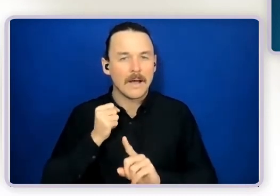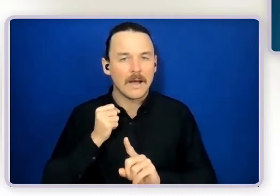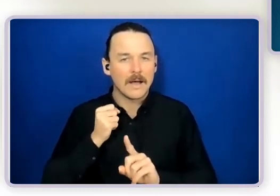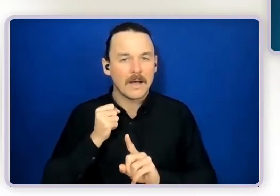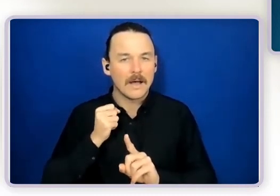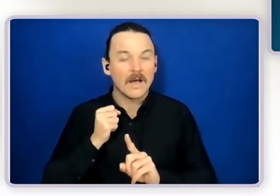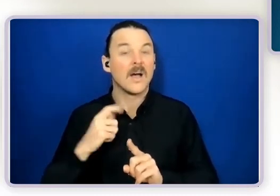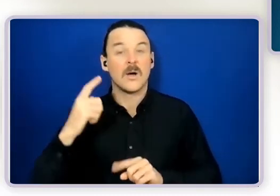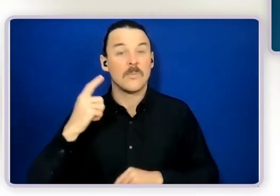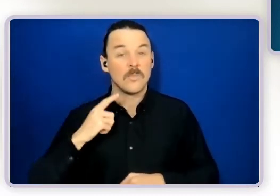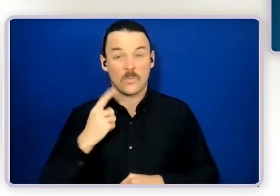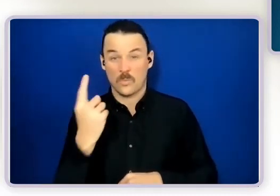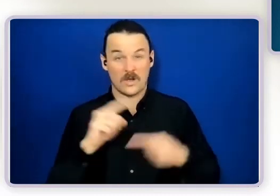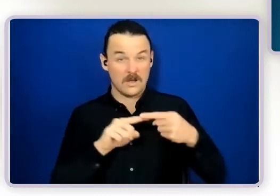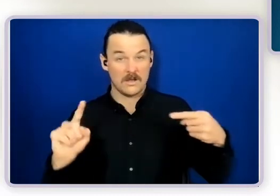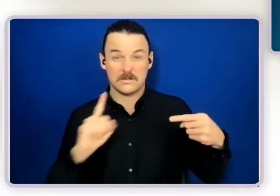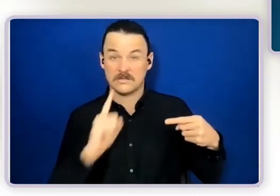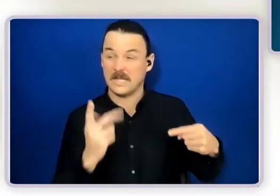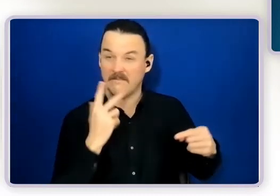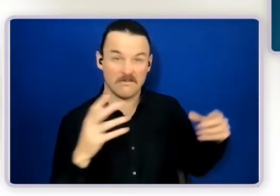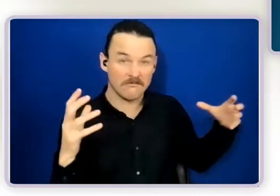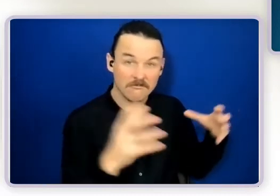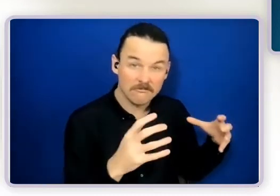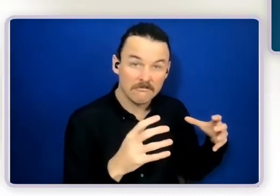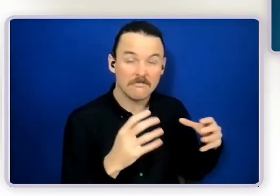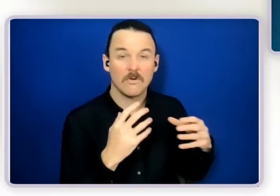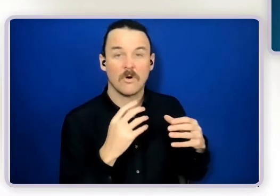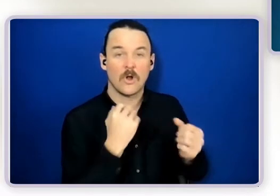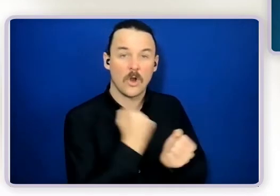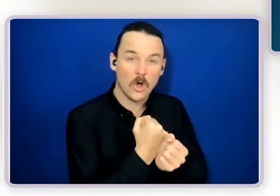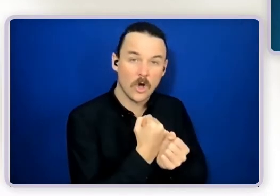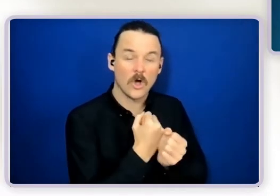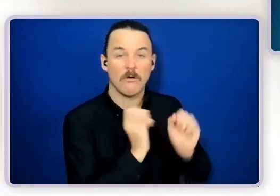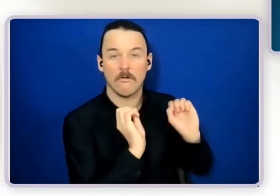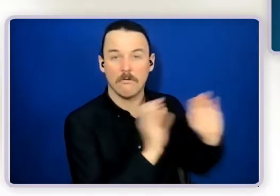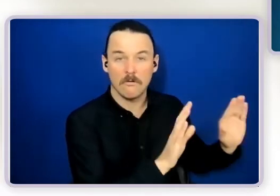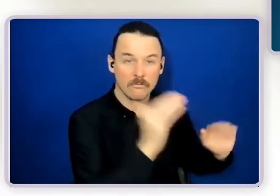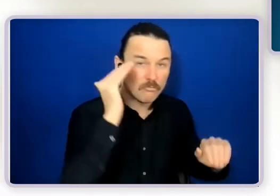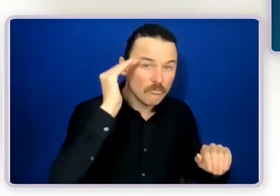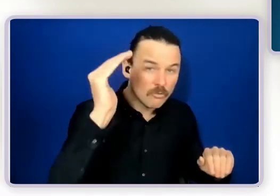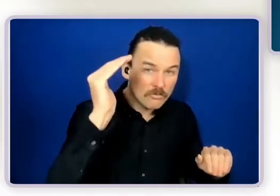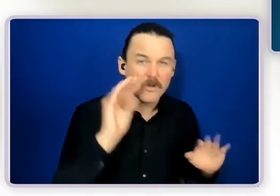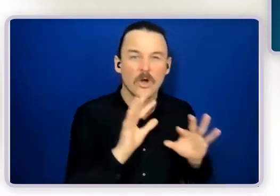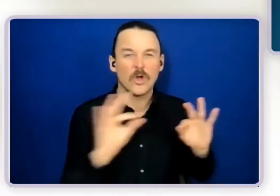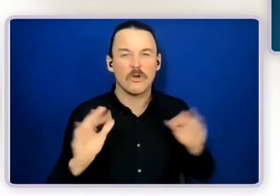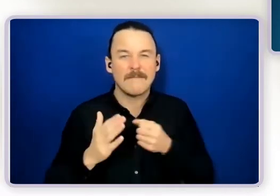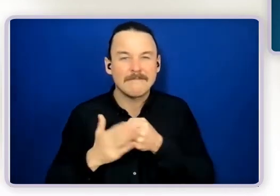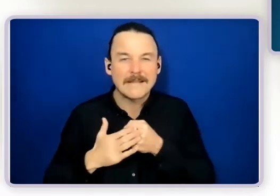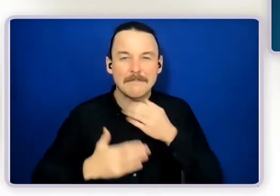factors that cause the behaviours of concern. And let's face it, restrictive practices are